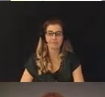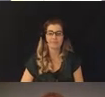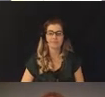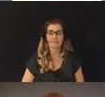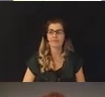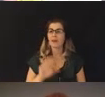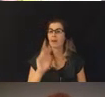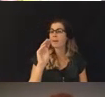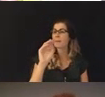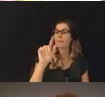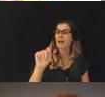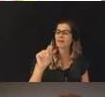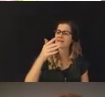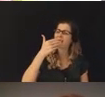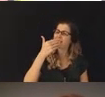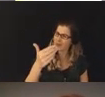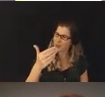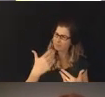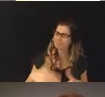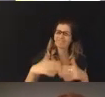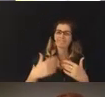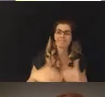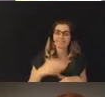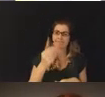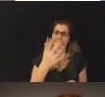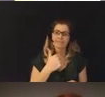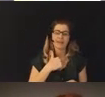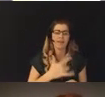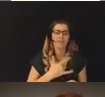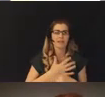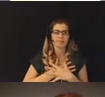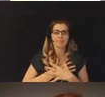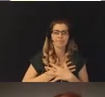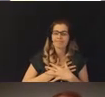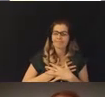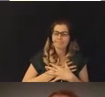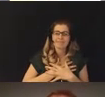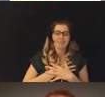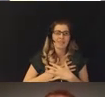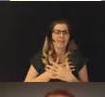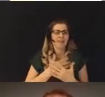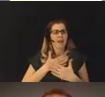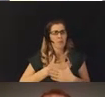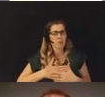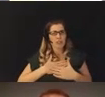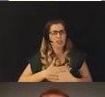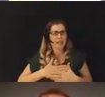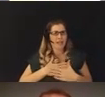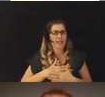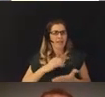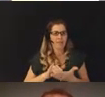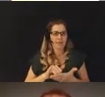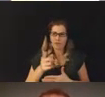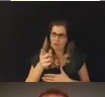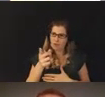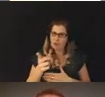Matt, thank you so much. I have to tell you, I feel really moved, and I appreciate how vulnerable and passionate you are